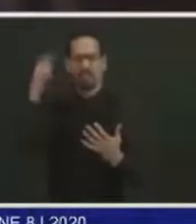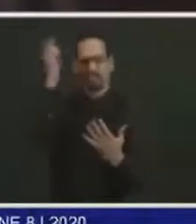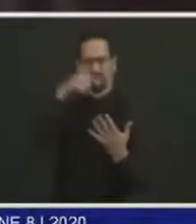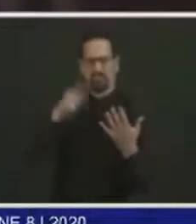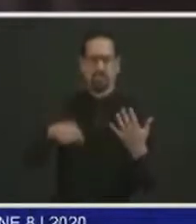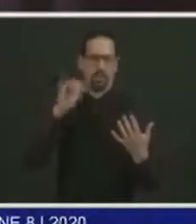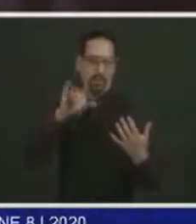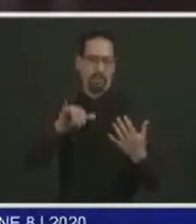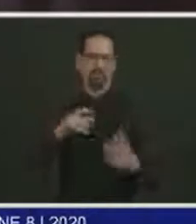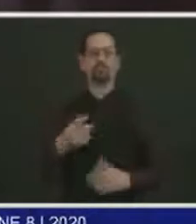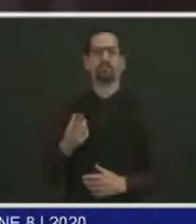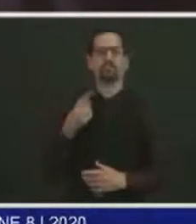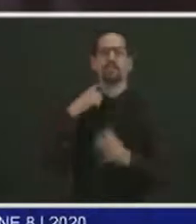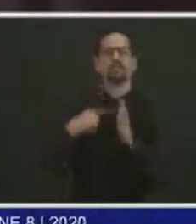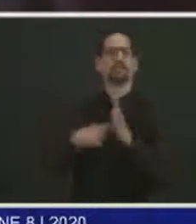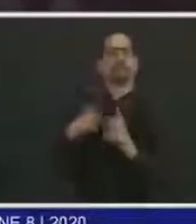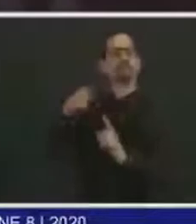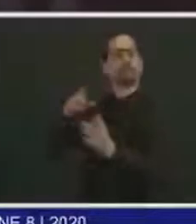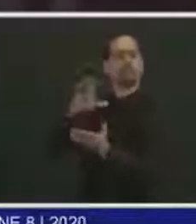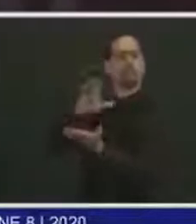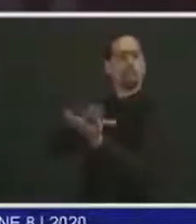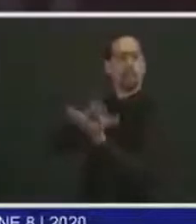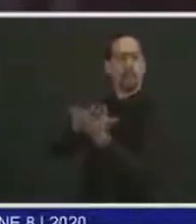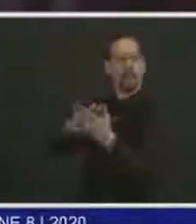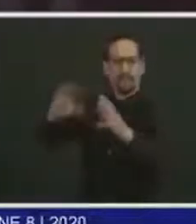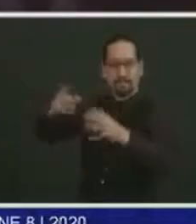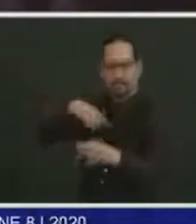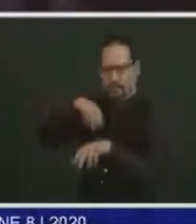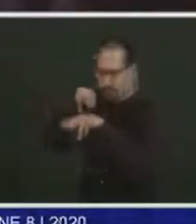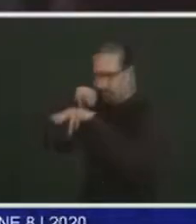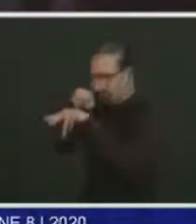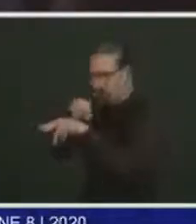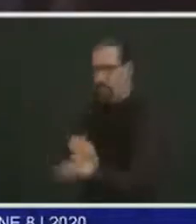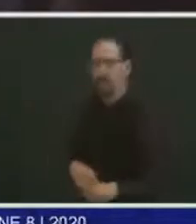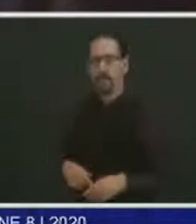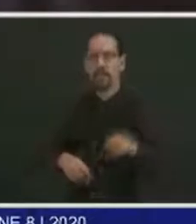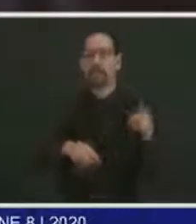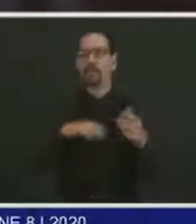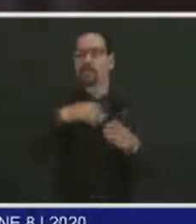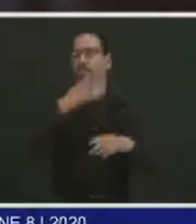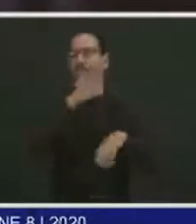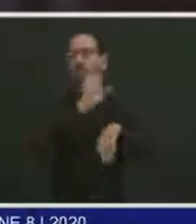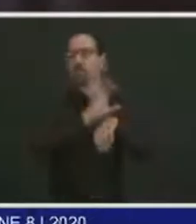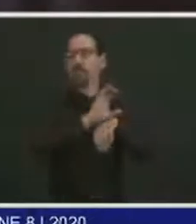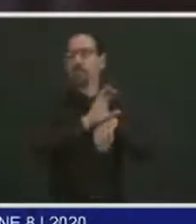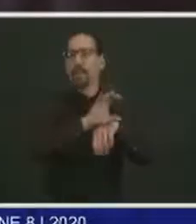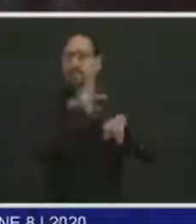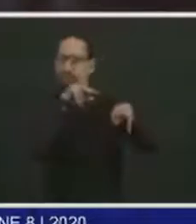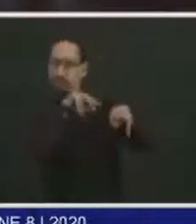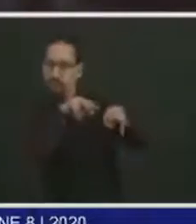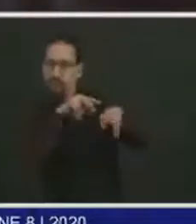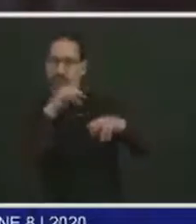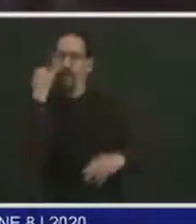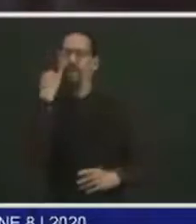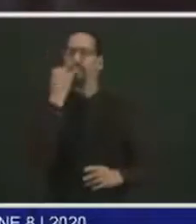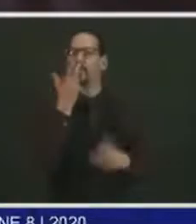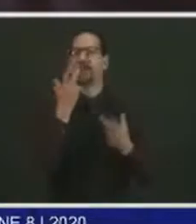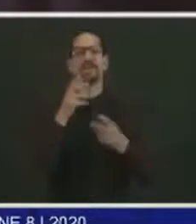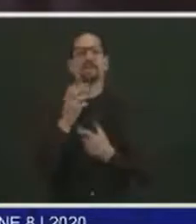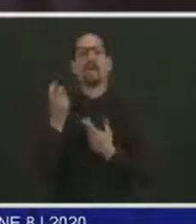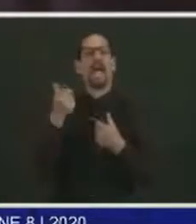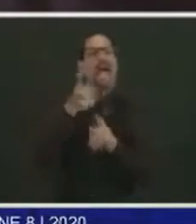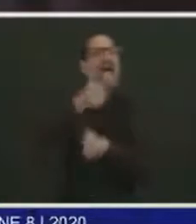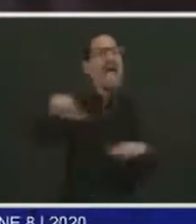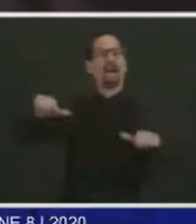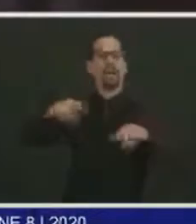able to detect that before it gets out of hand, so that our response is to clamp